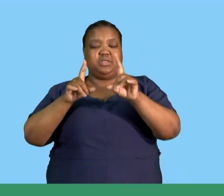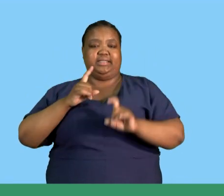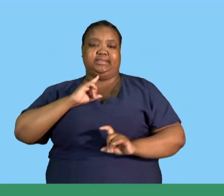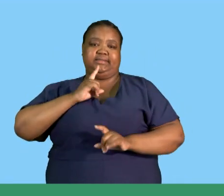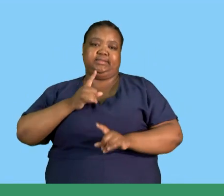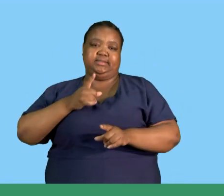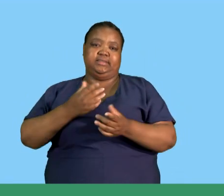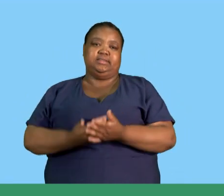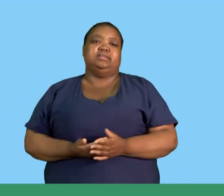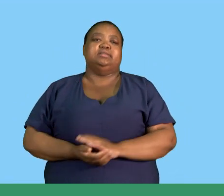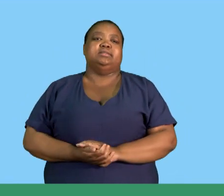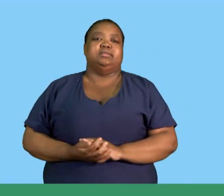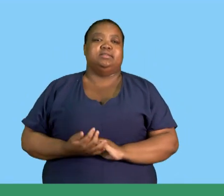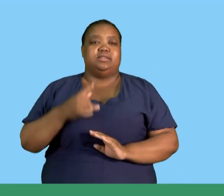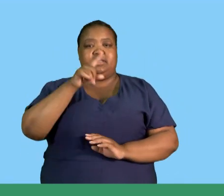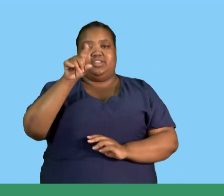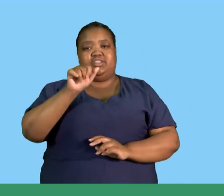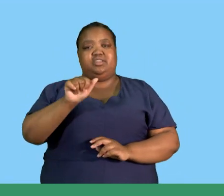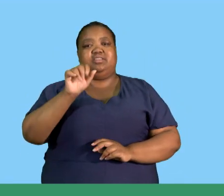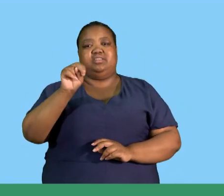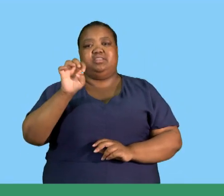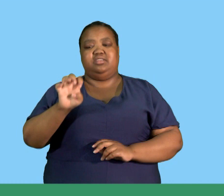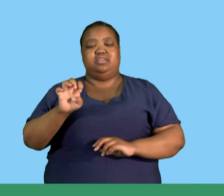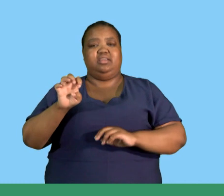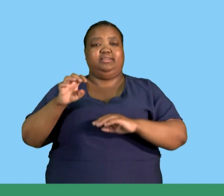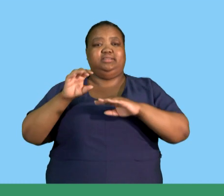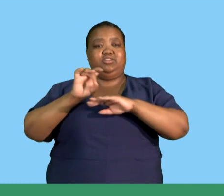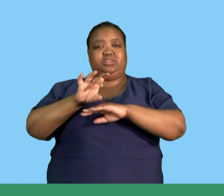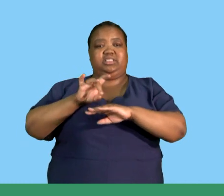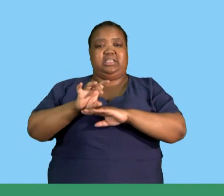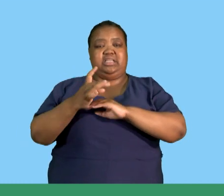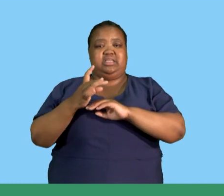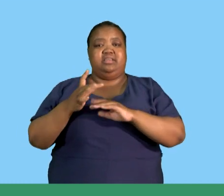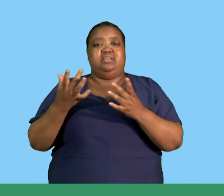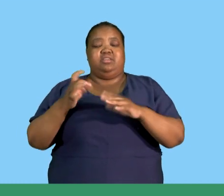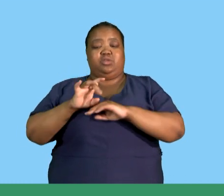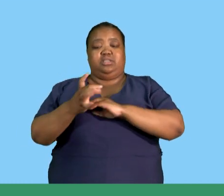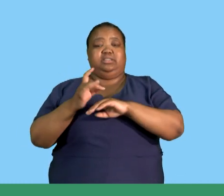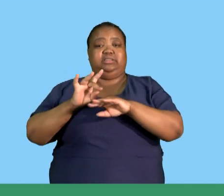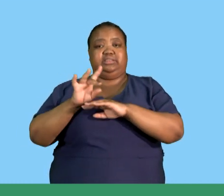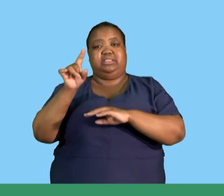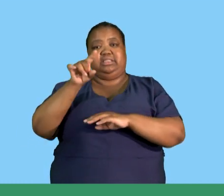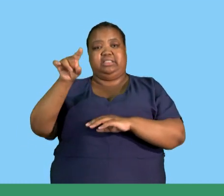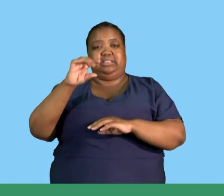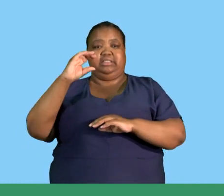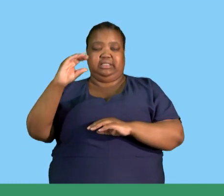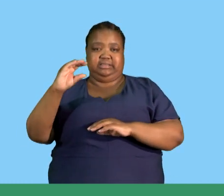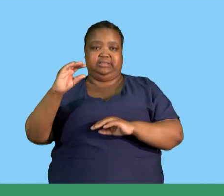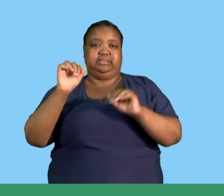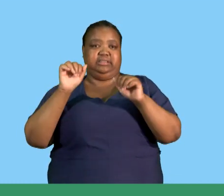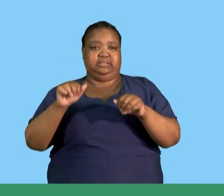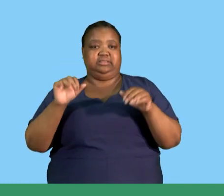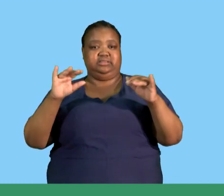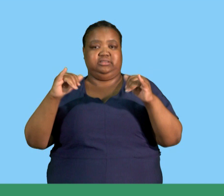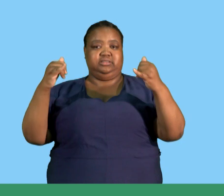follow. We've got Zane Consultancies, which is ZC. Zane Consultancy is